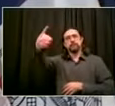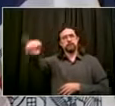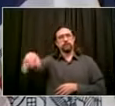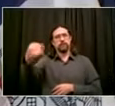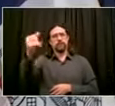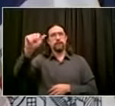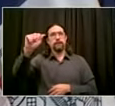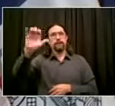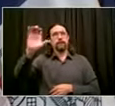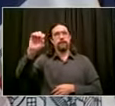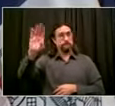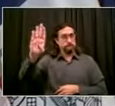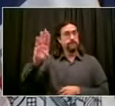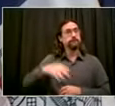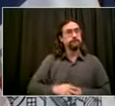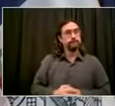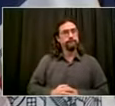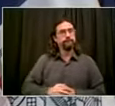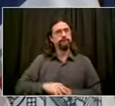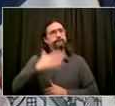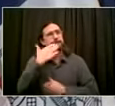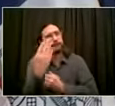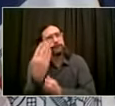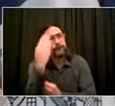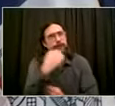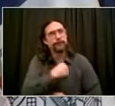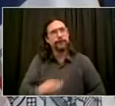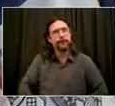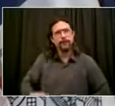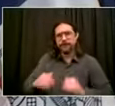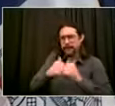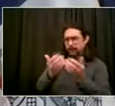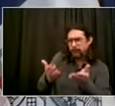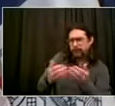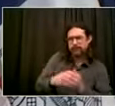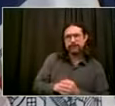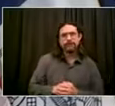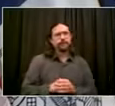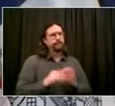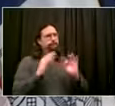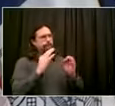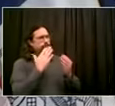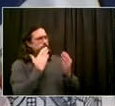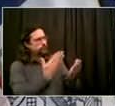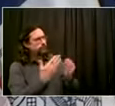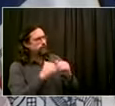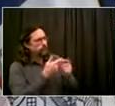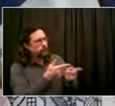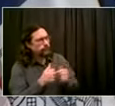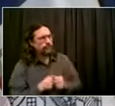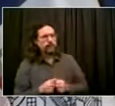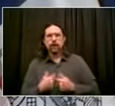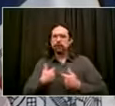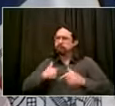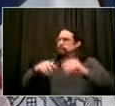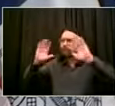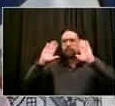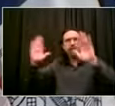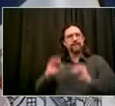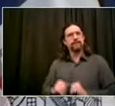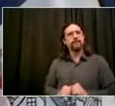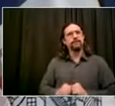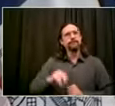I'm doing great. So there was a report, and I just wanted to see if you can confirm that you met